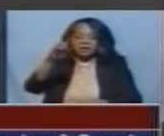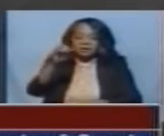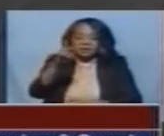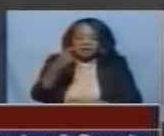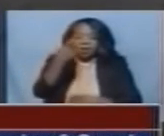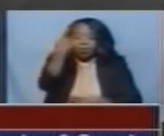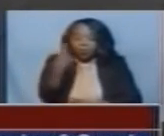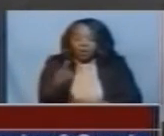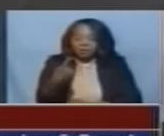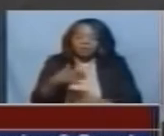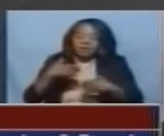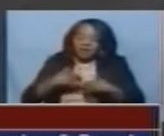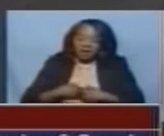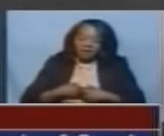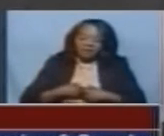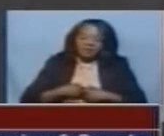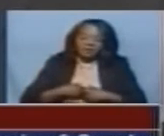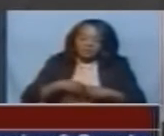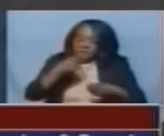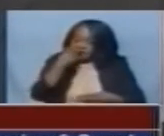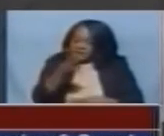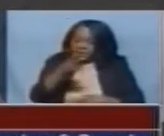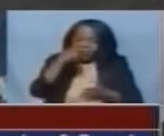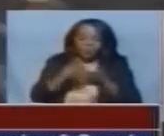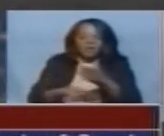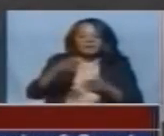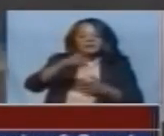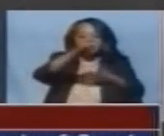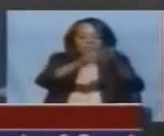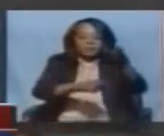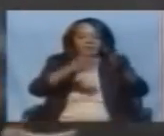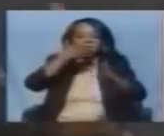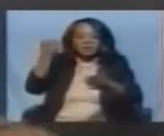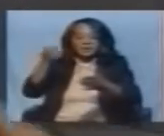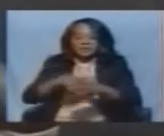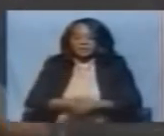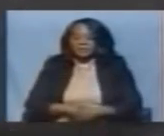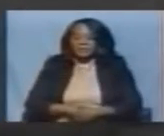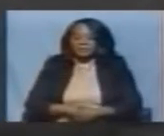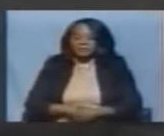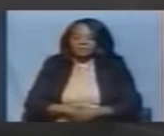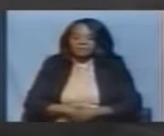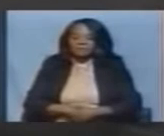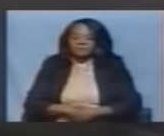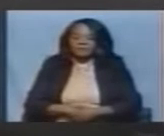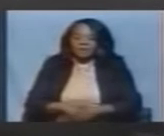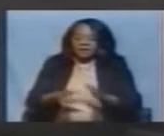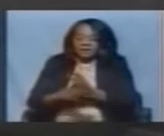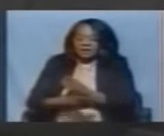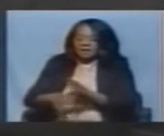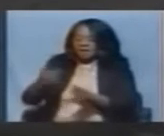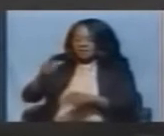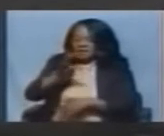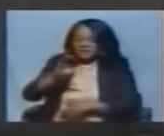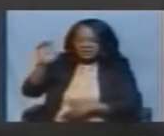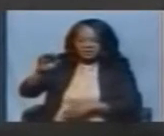economies of scale, give you a price that is better, as opposed to just doing things anyhow, you know, somehow every section is doing a different thing. Because if